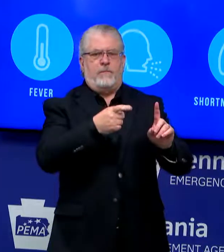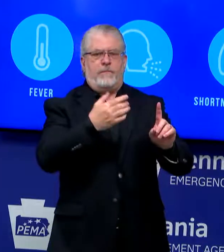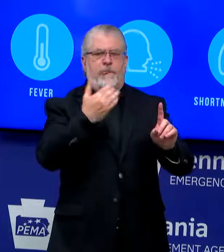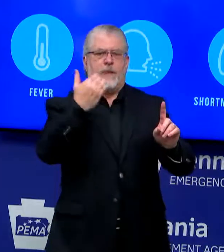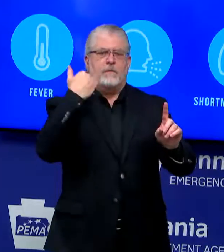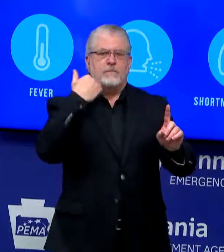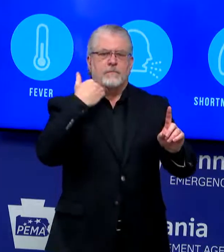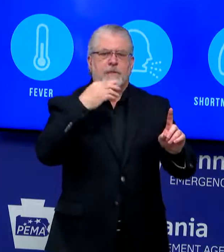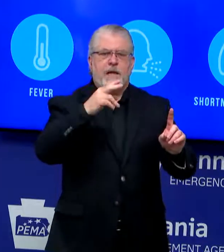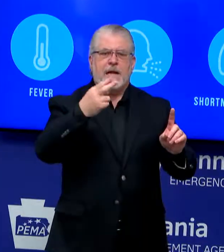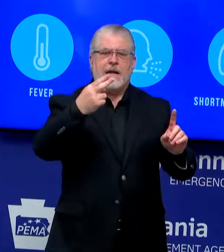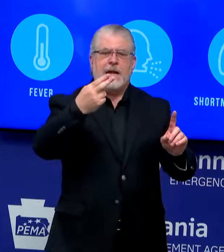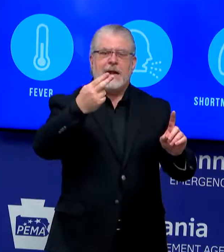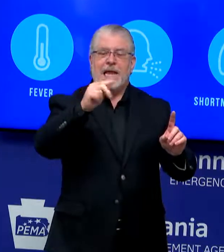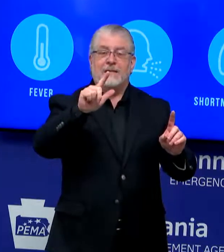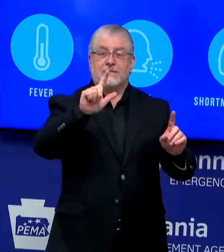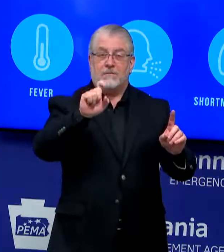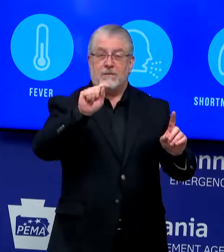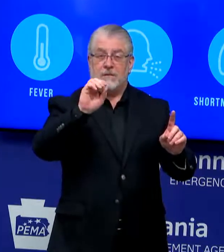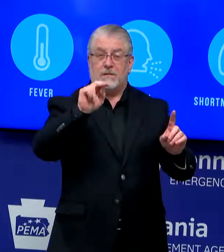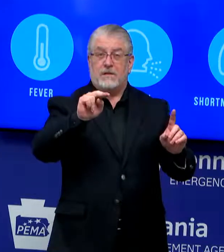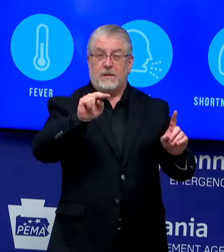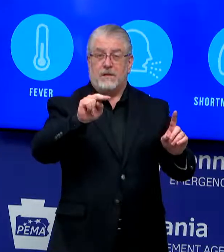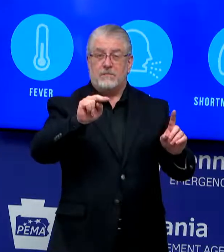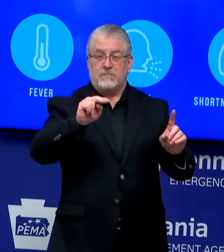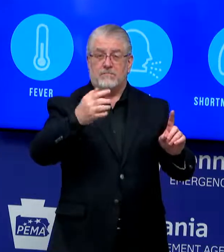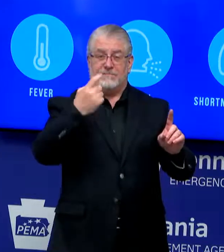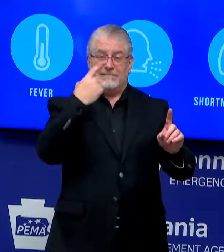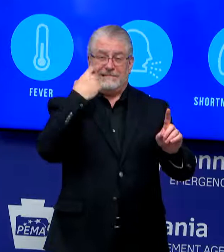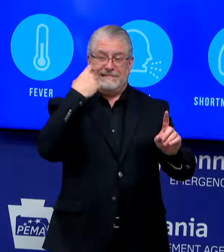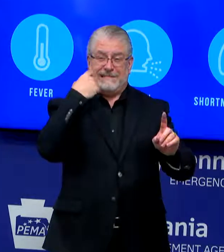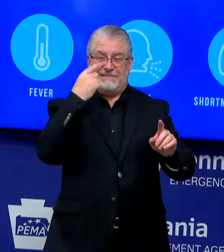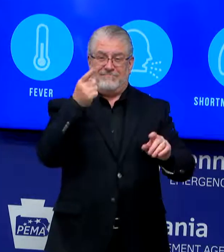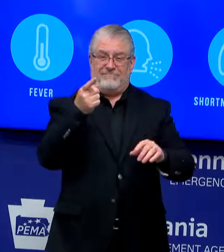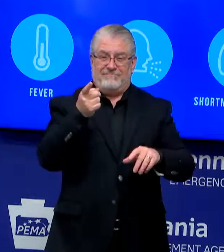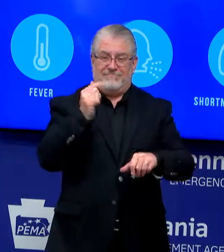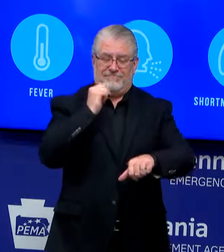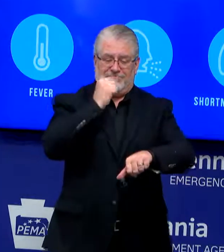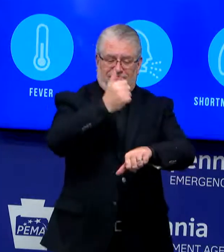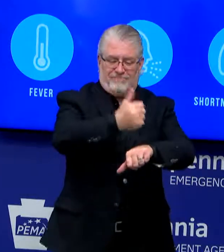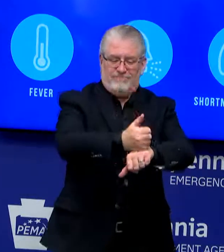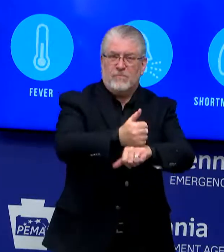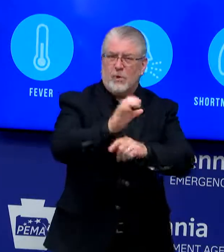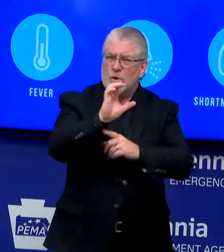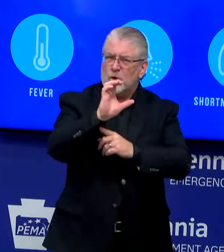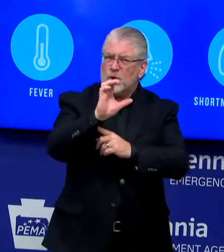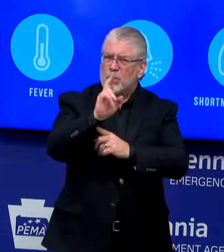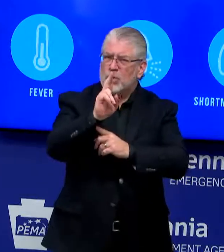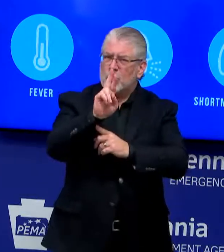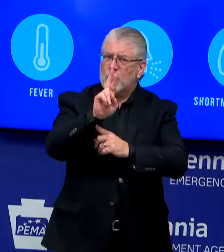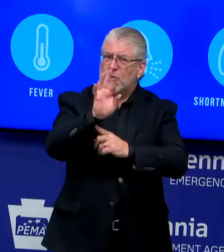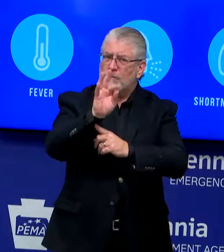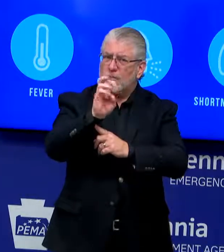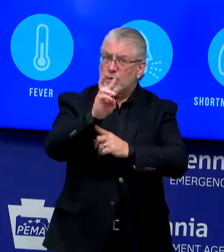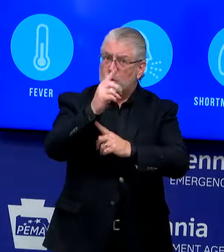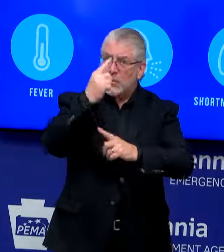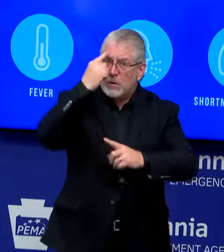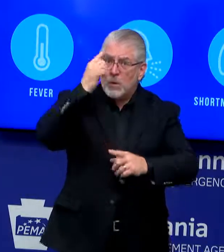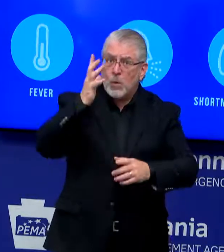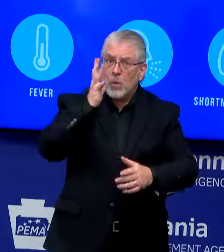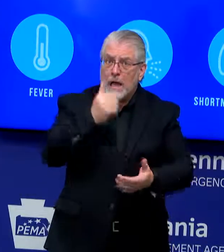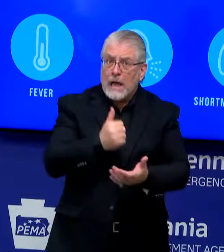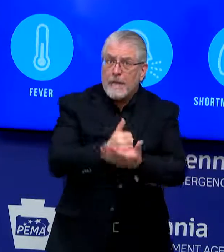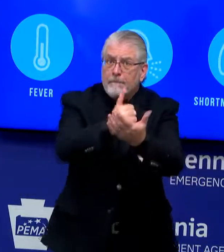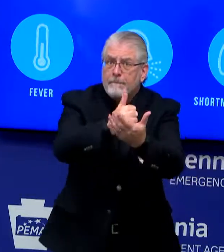restrictions. Is that something that you feel is helpful in this? Well, that's a local decision by